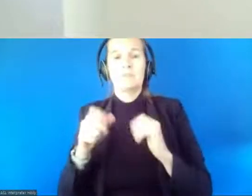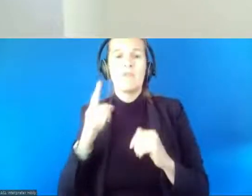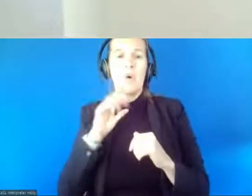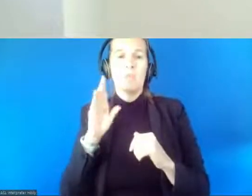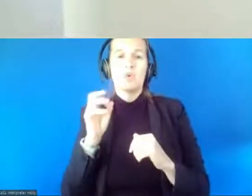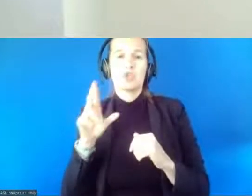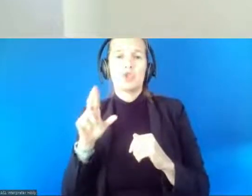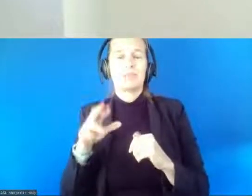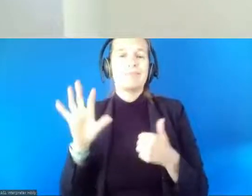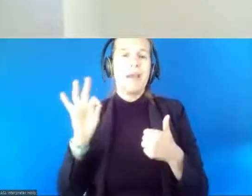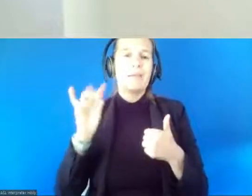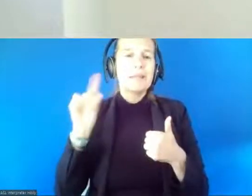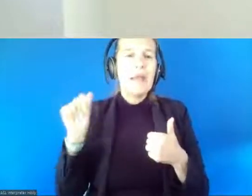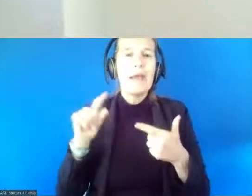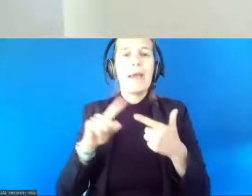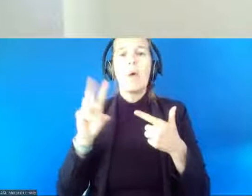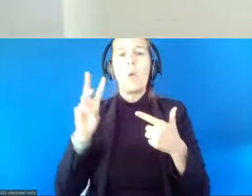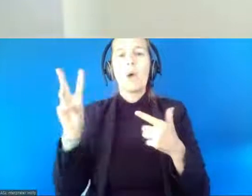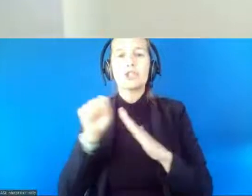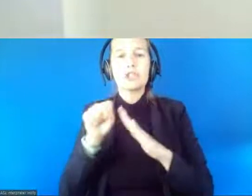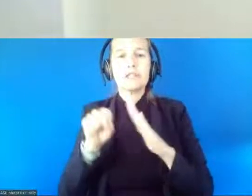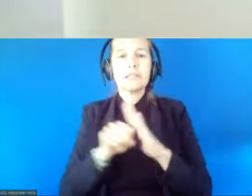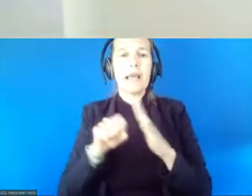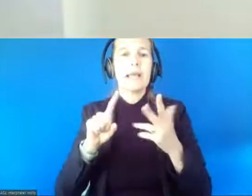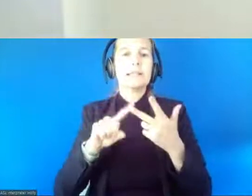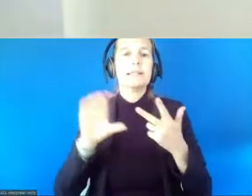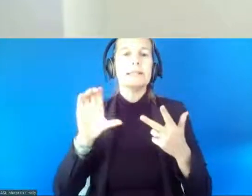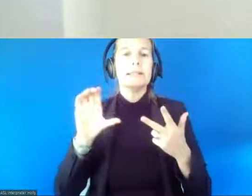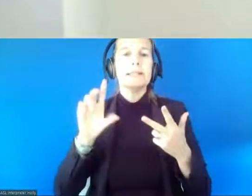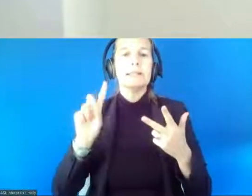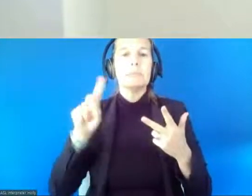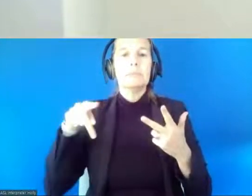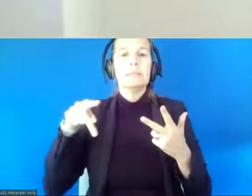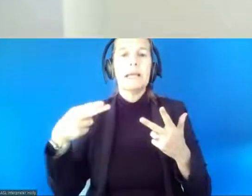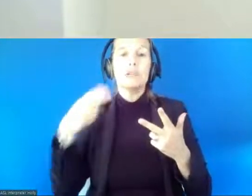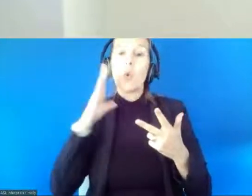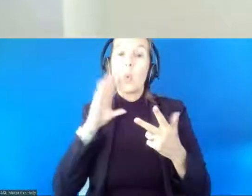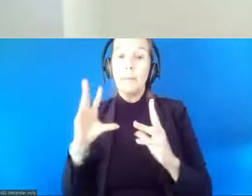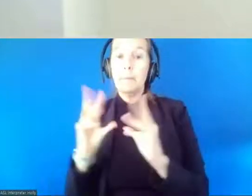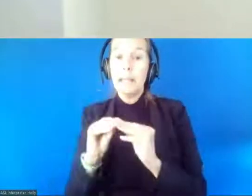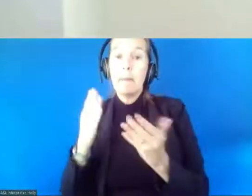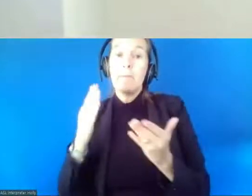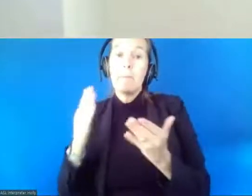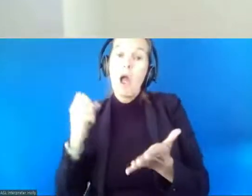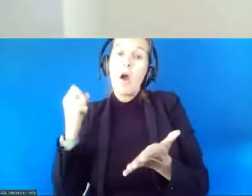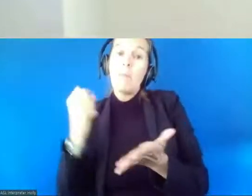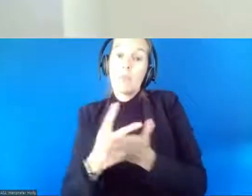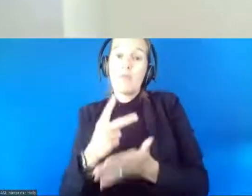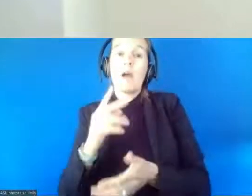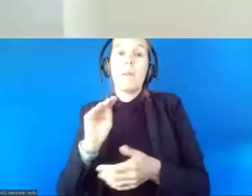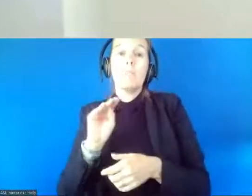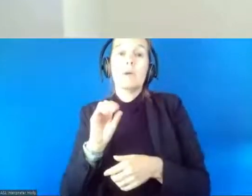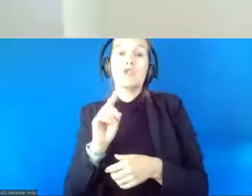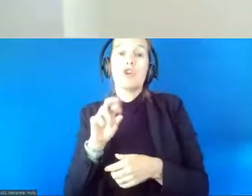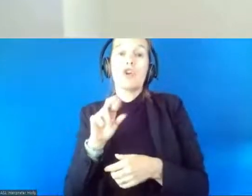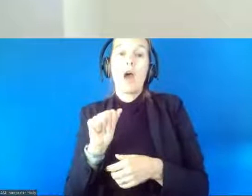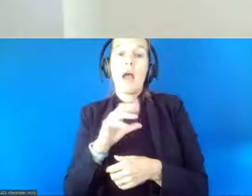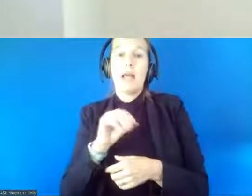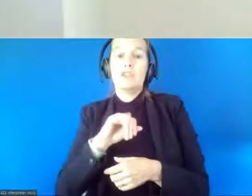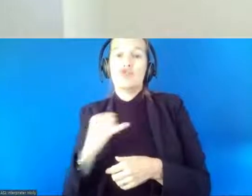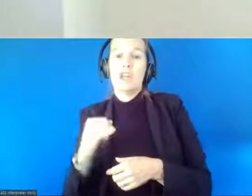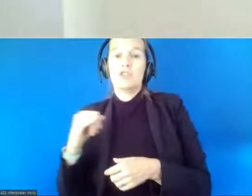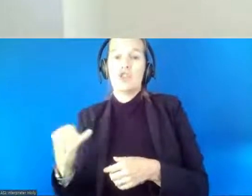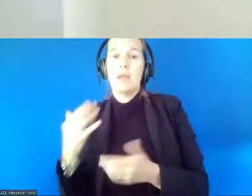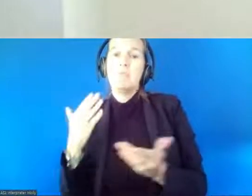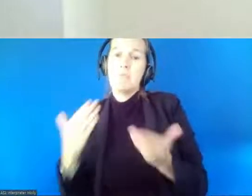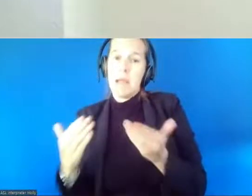agencies, FDA, Western states, and CDPH will meet and might give authorization for Moderna and Johnson & Johnson